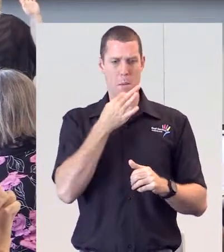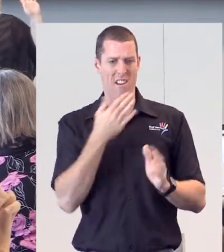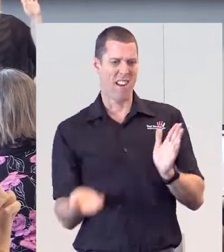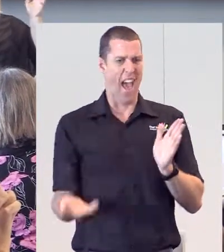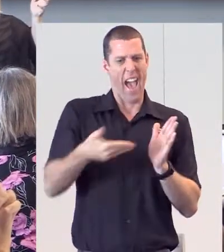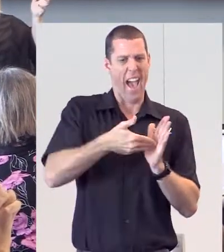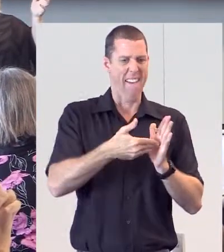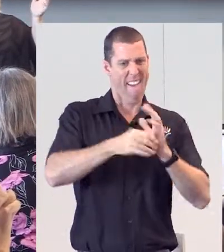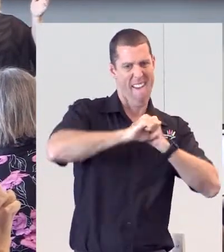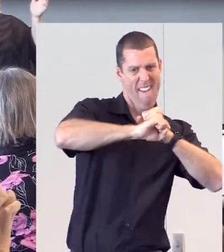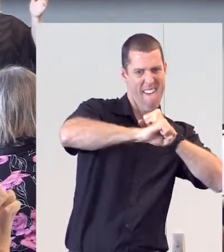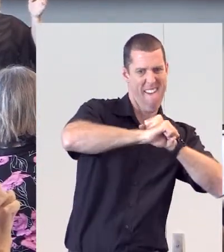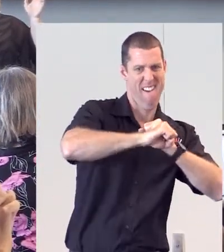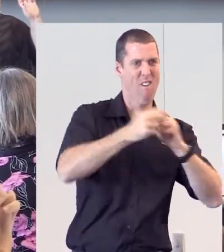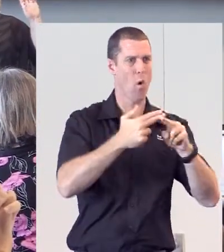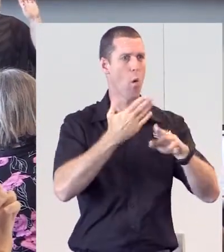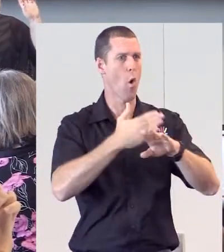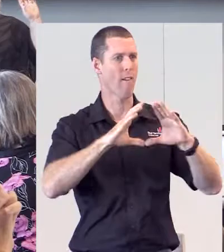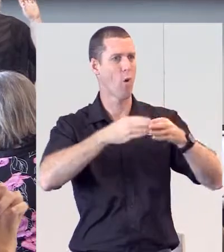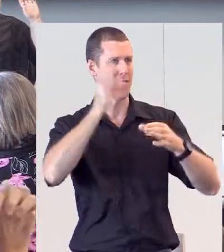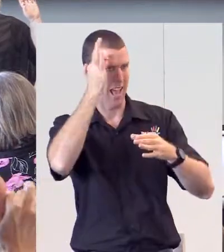ad for the Workforce Council.